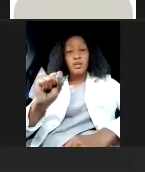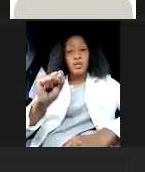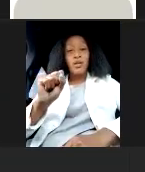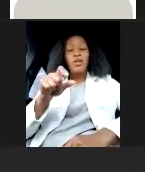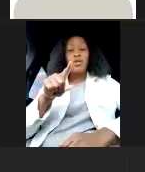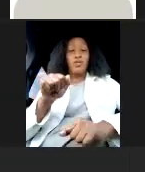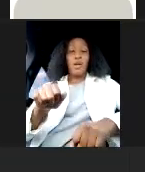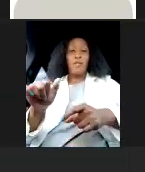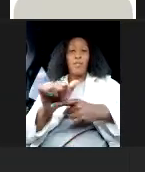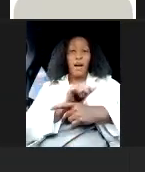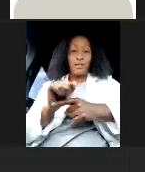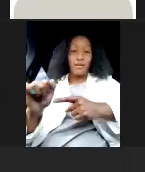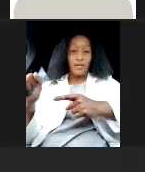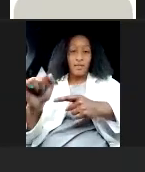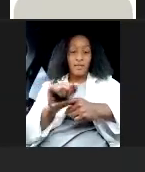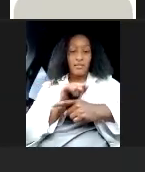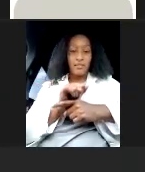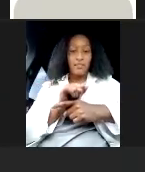practice. Okay.